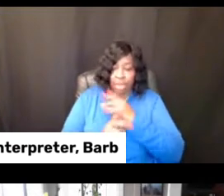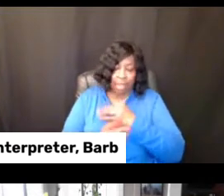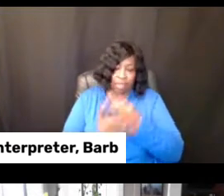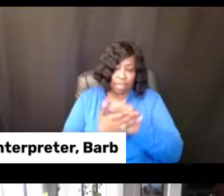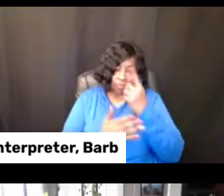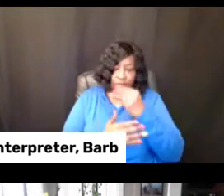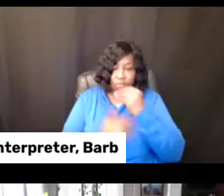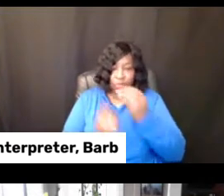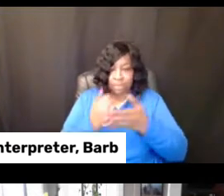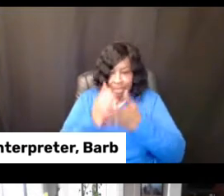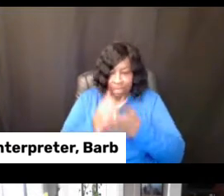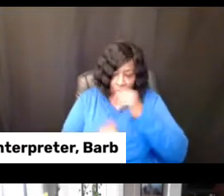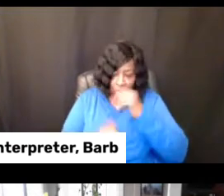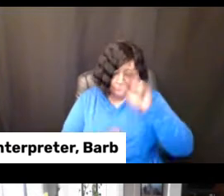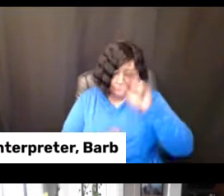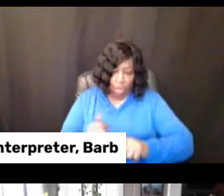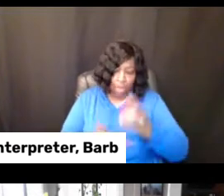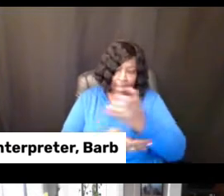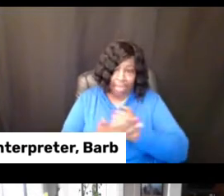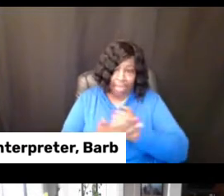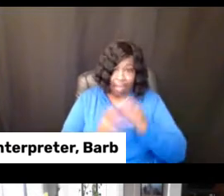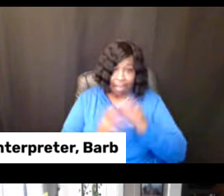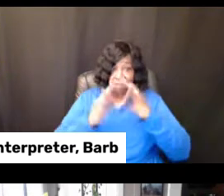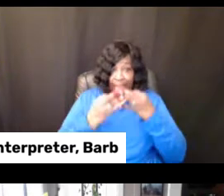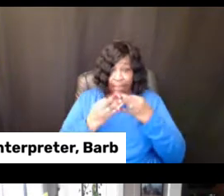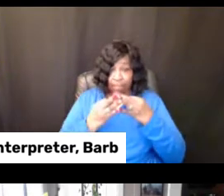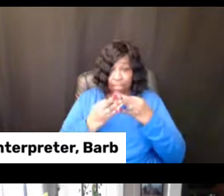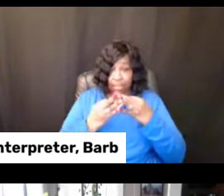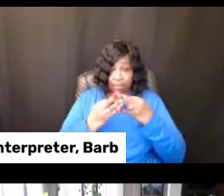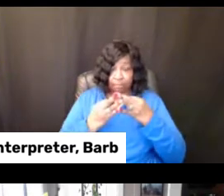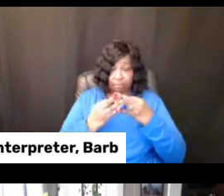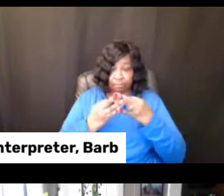assistance for low-income families.